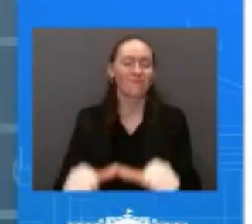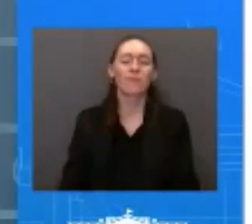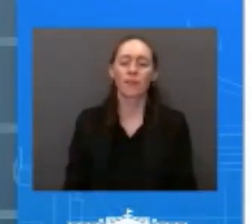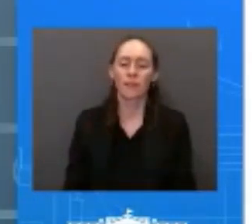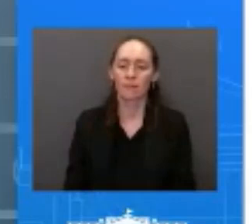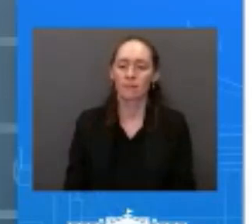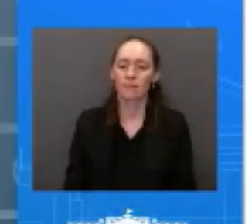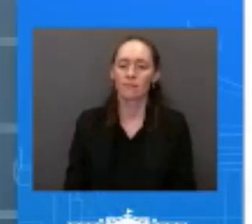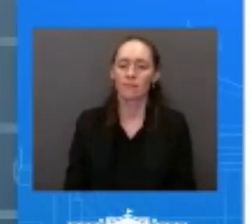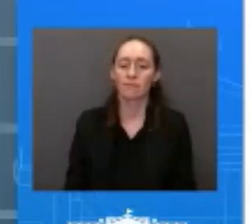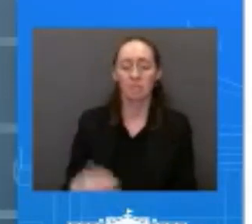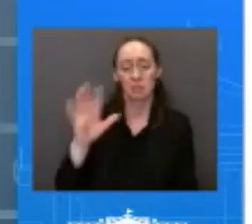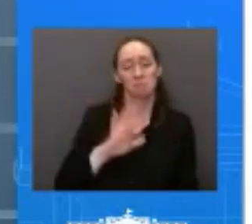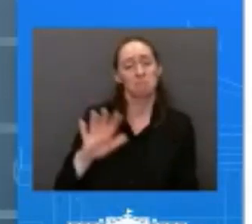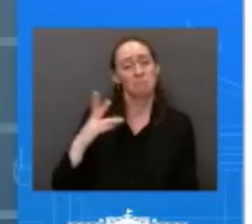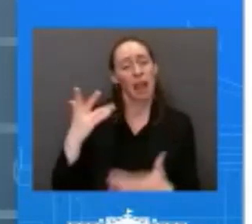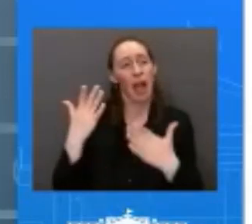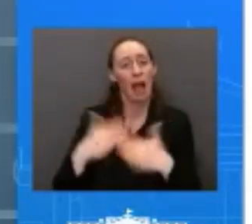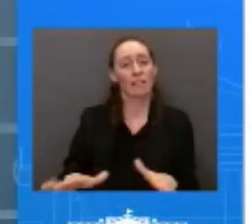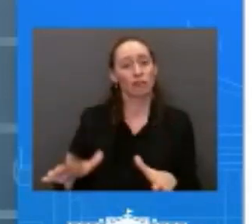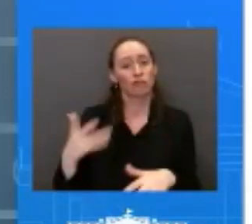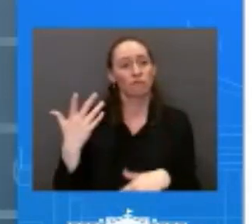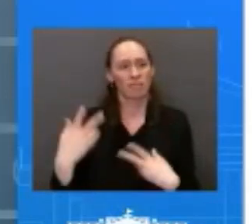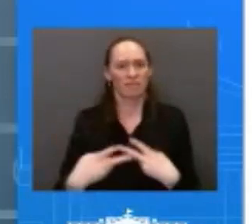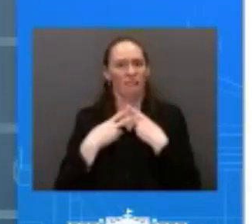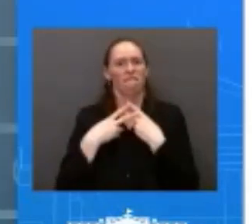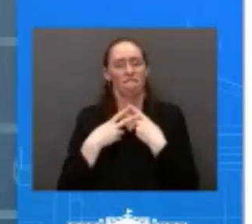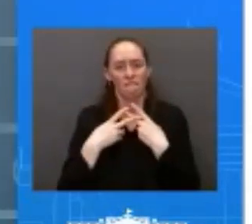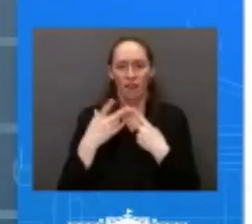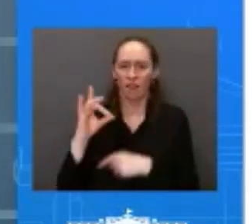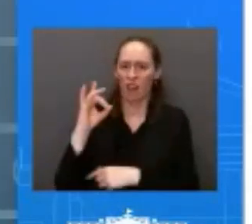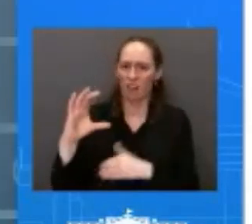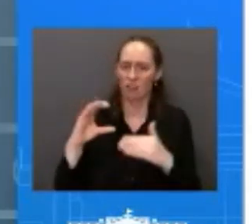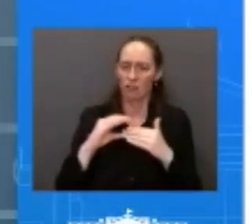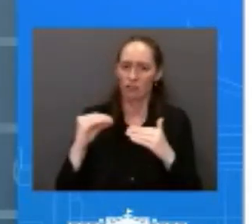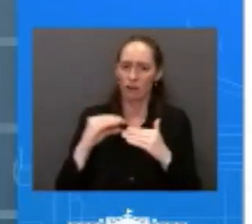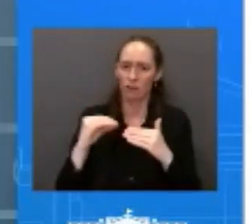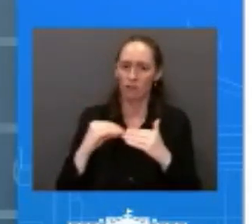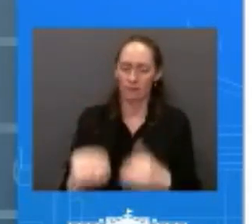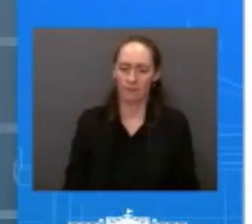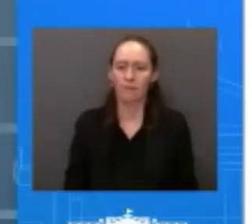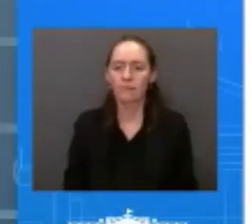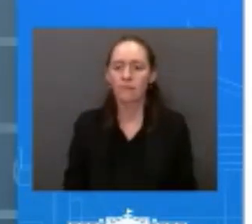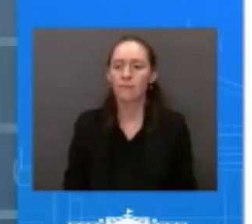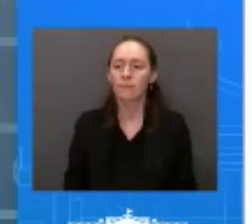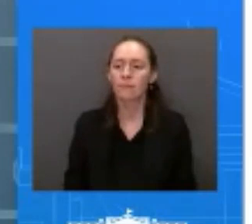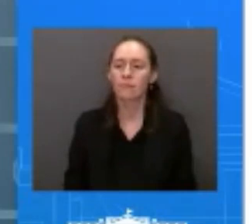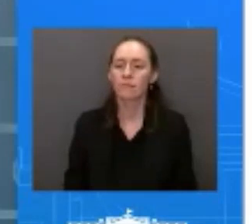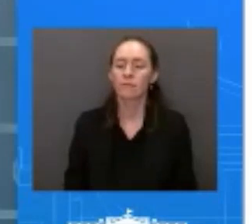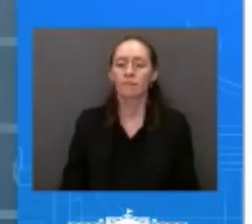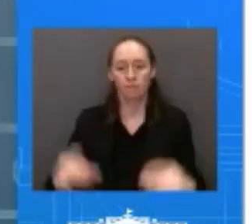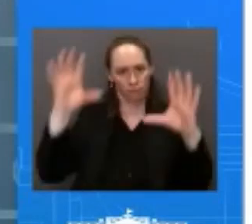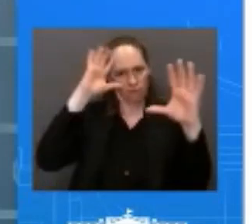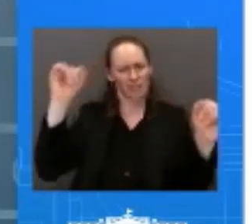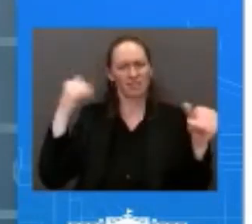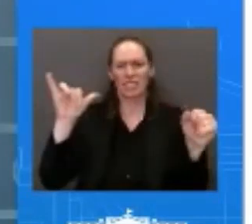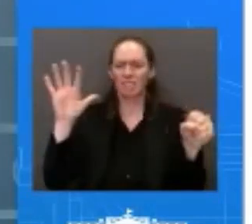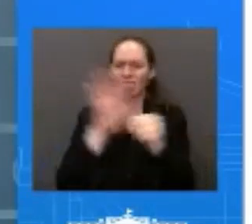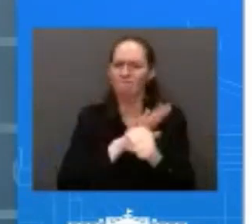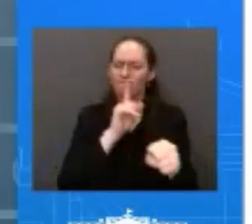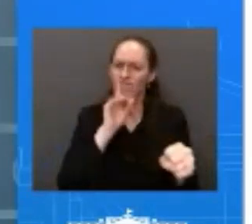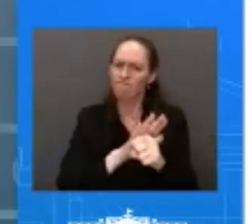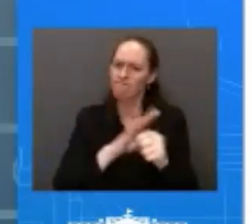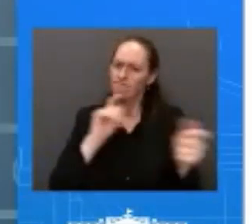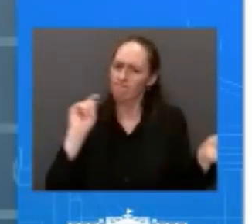coverage. President Biden promised to lower costs for families and expand access to quality, affordable health care, and he is delivering on that promise. Bless you, Nancy.